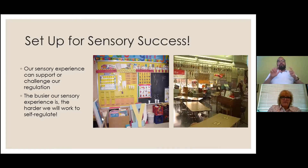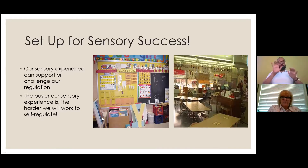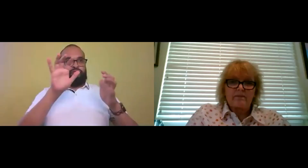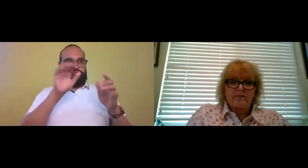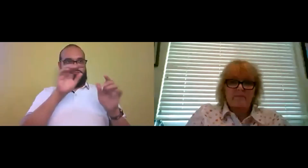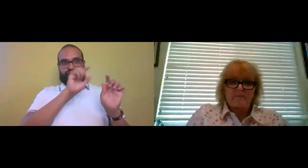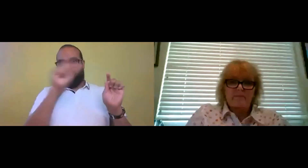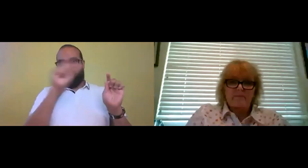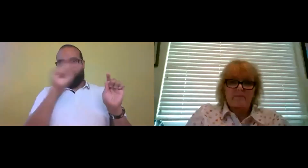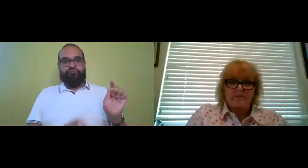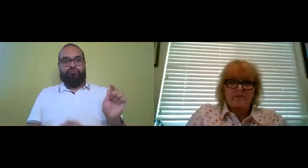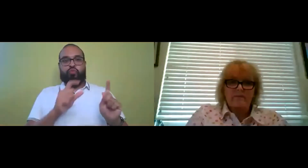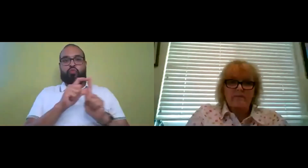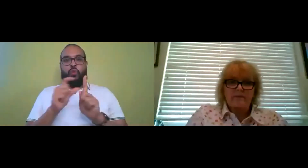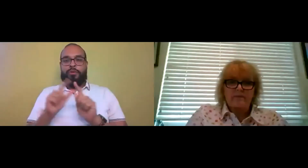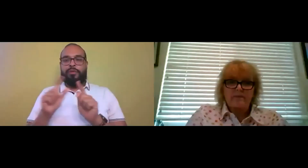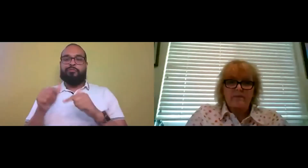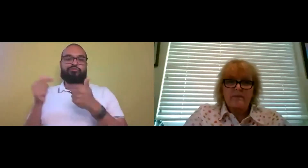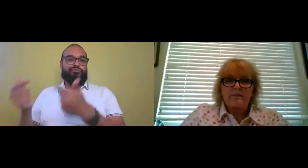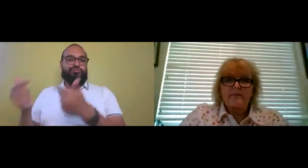afterwards.